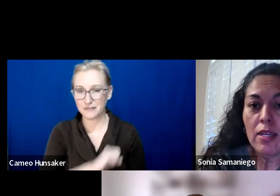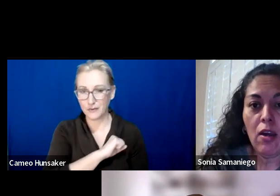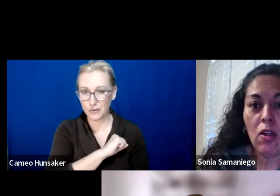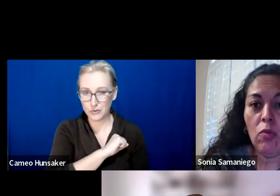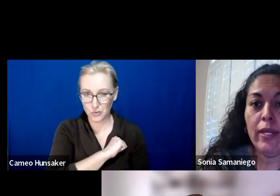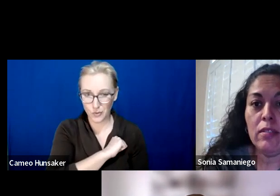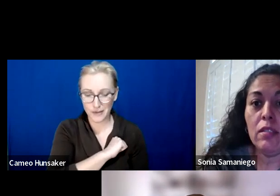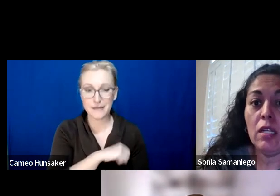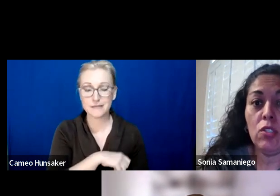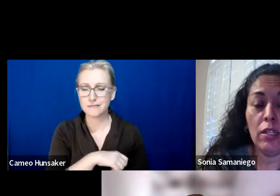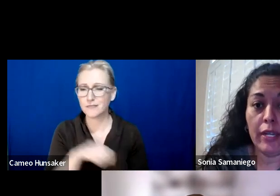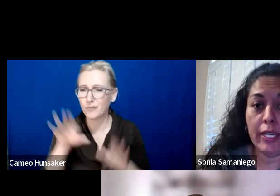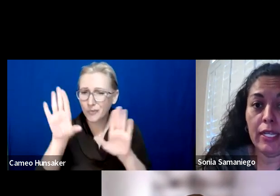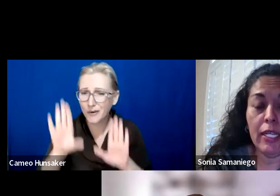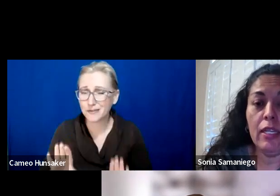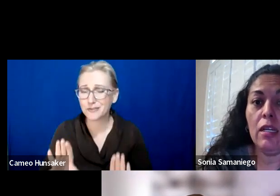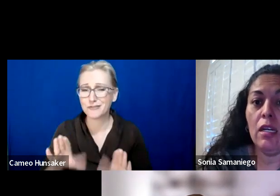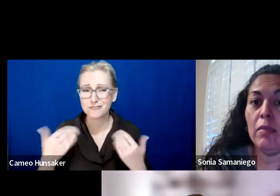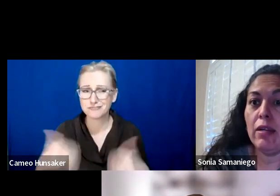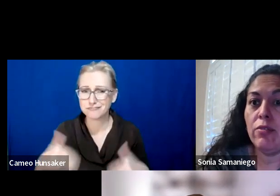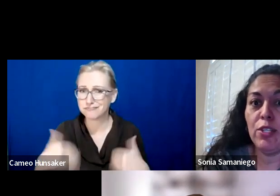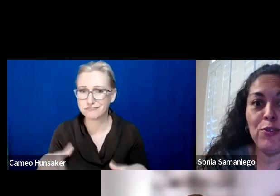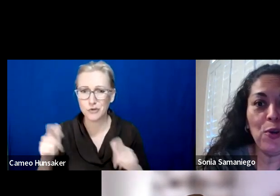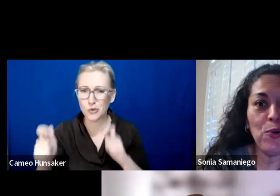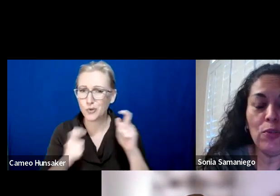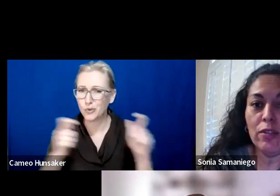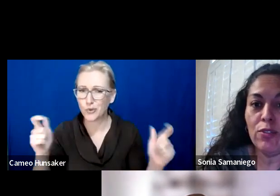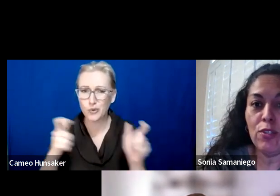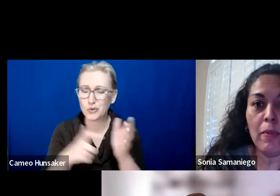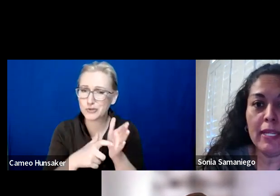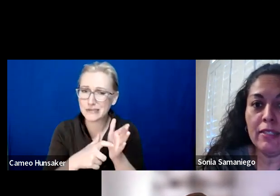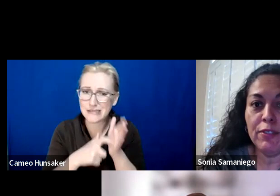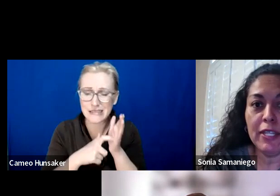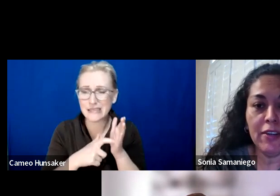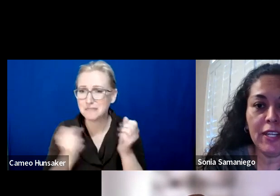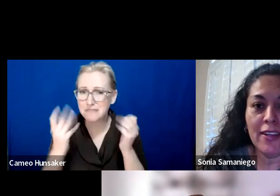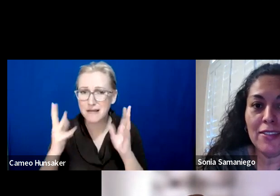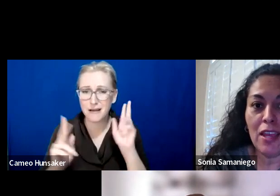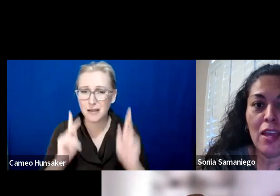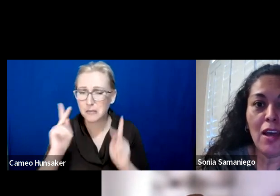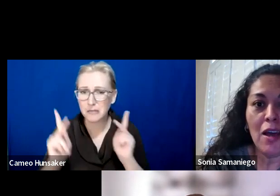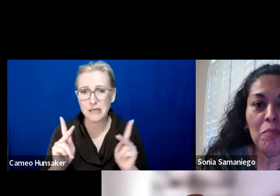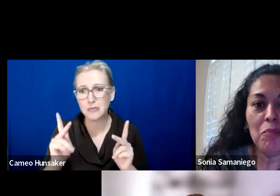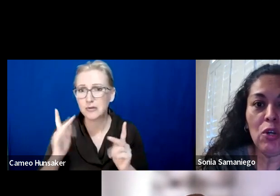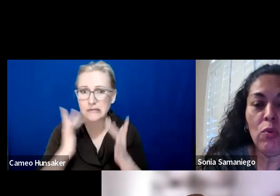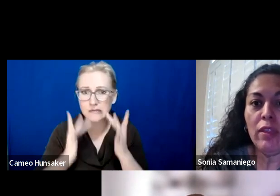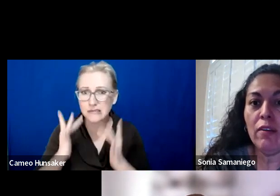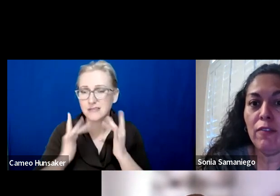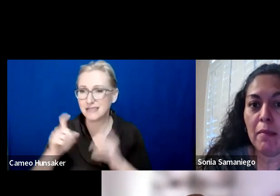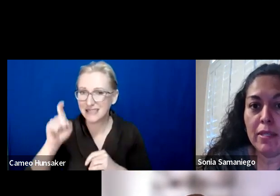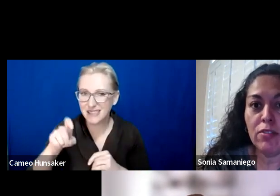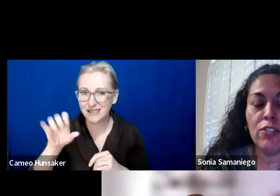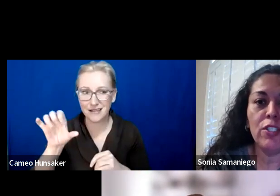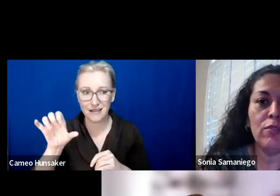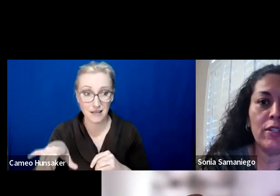Wonderful. Always such a great need. As you know, there's so many different areas,